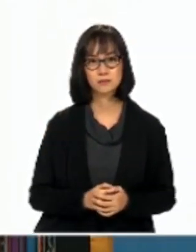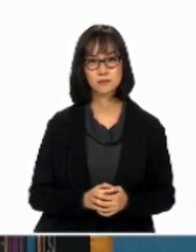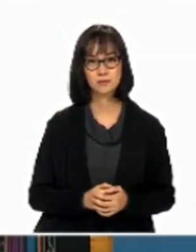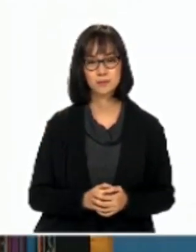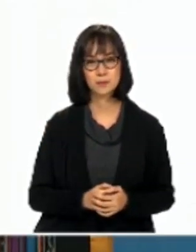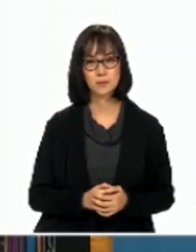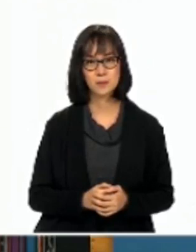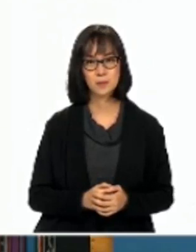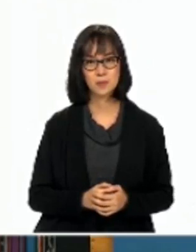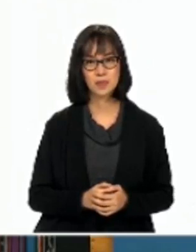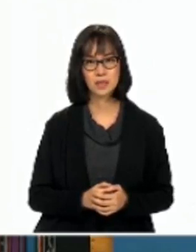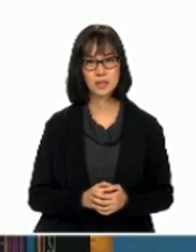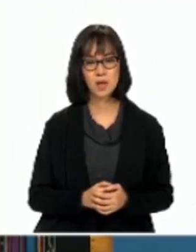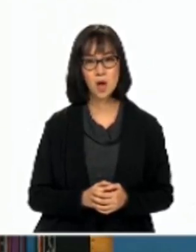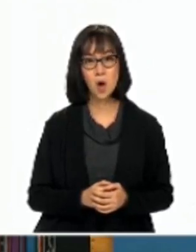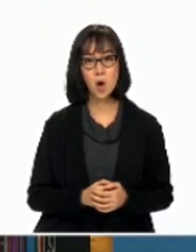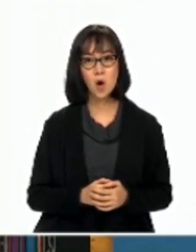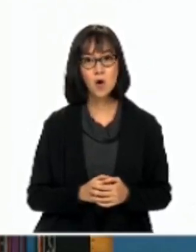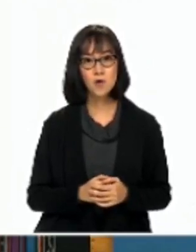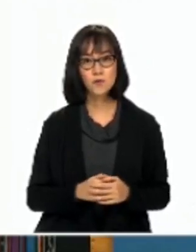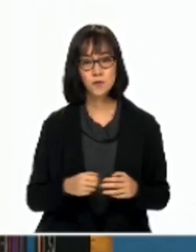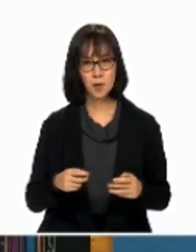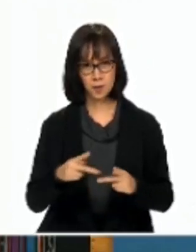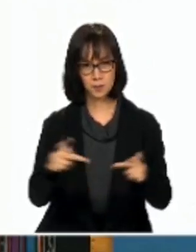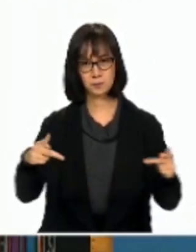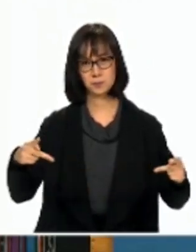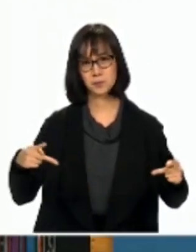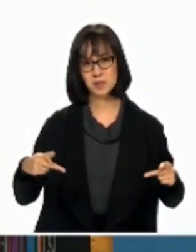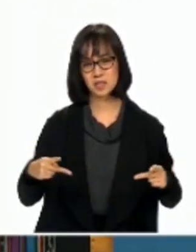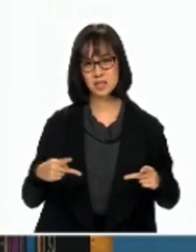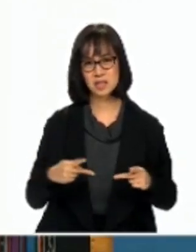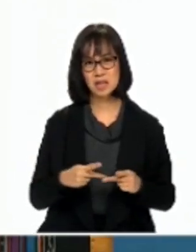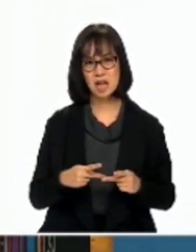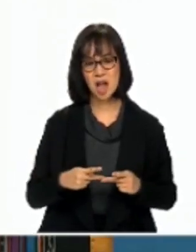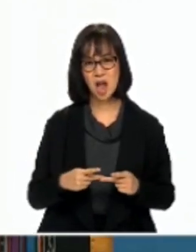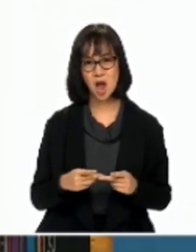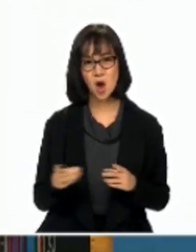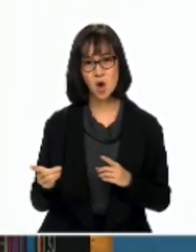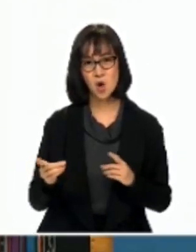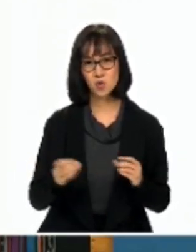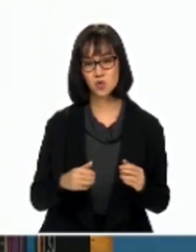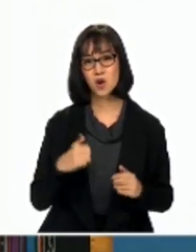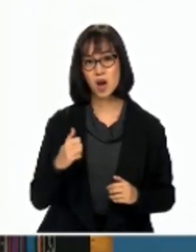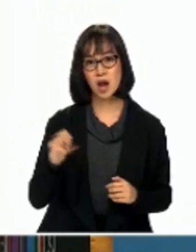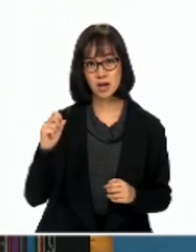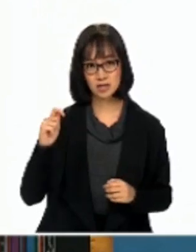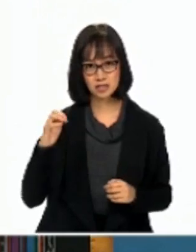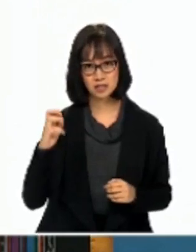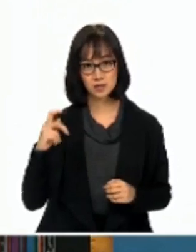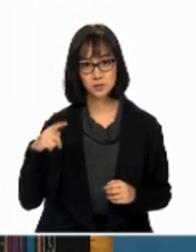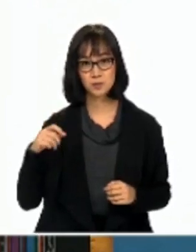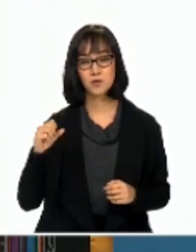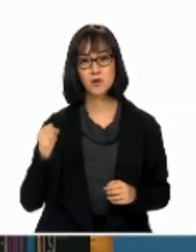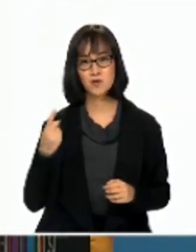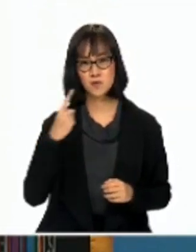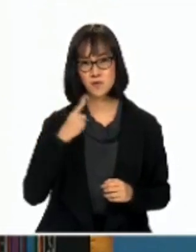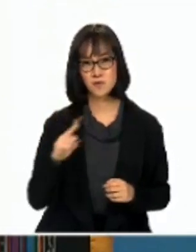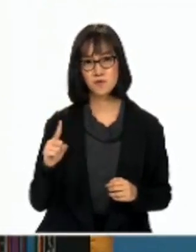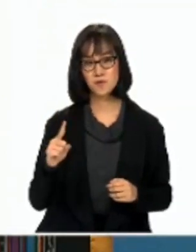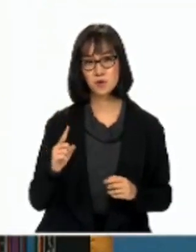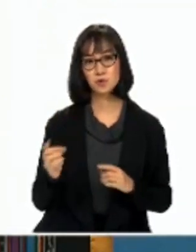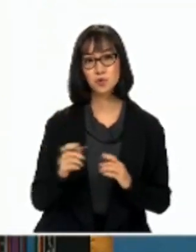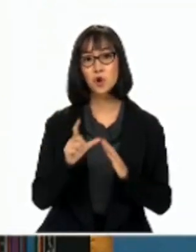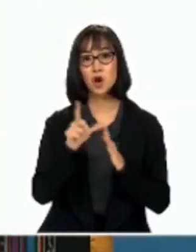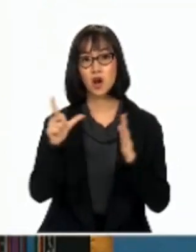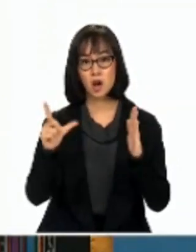of tourist destinations to take extra steps in the enforcement of our laws and the